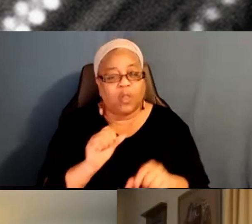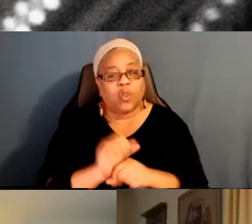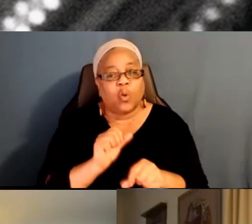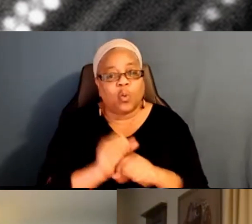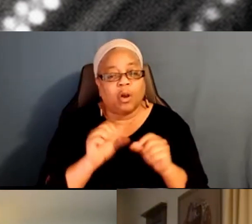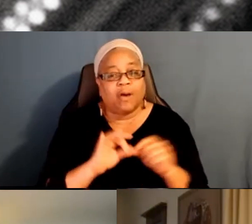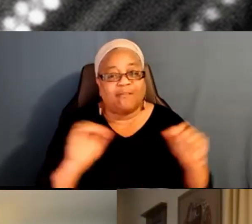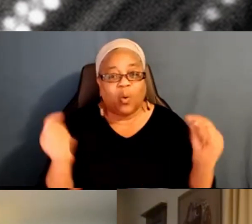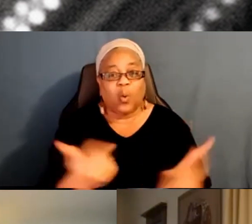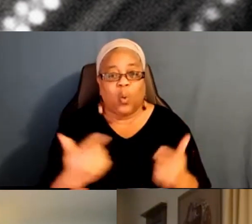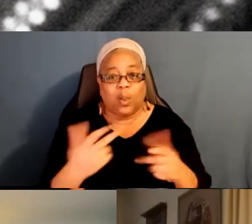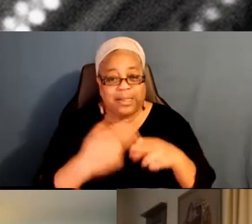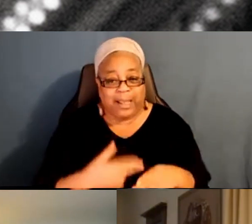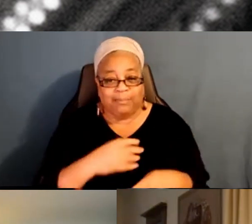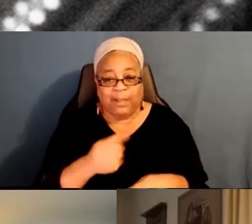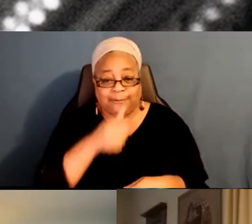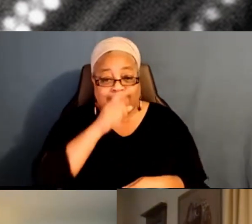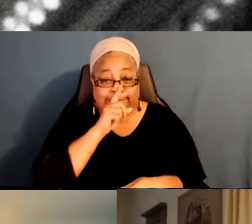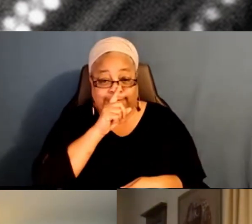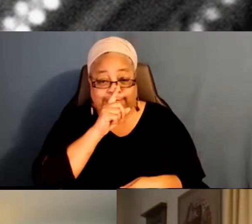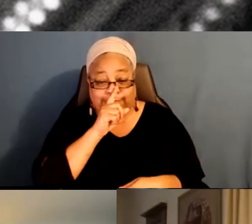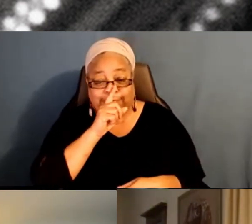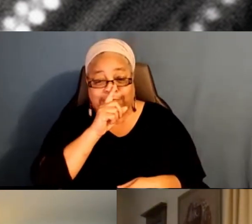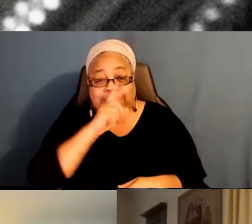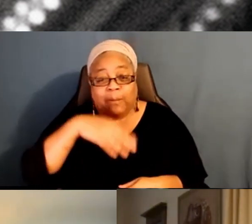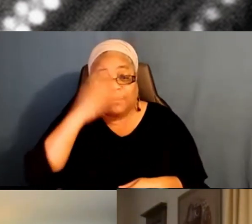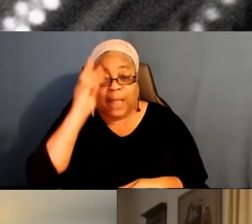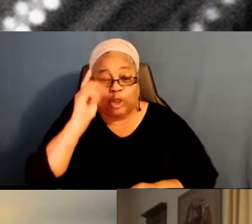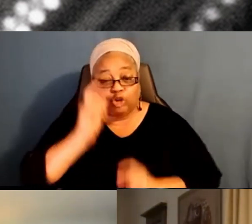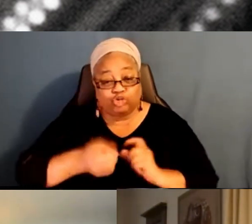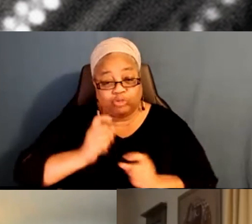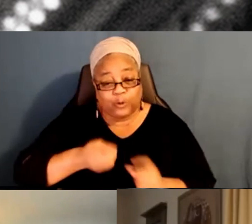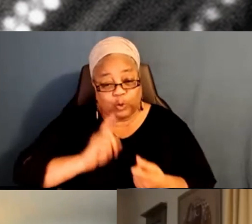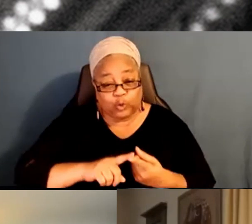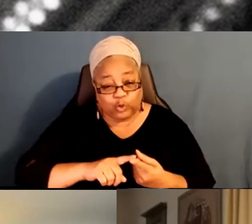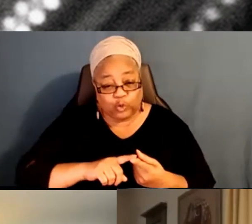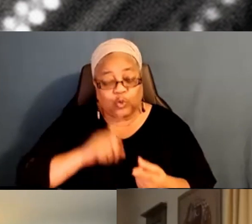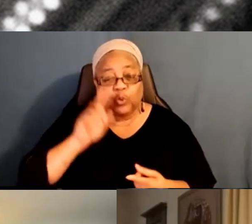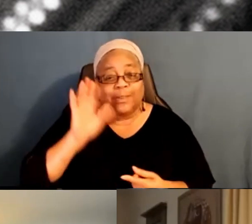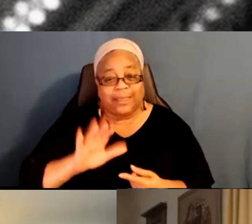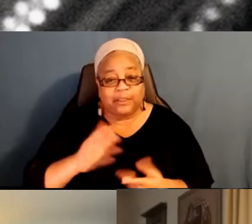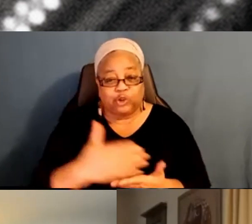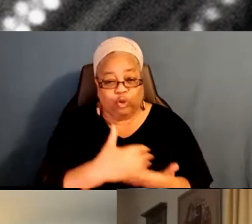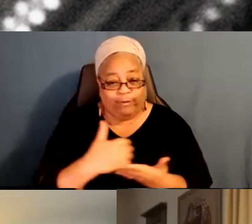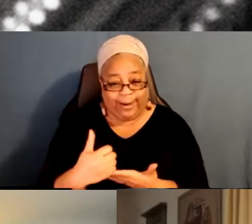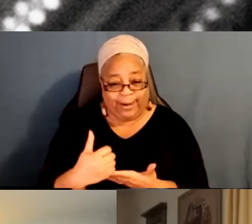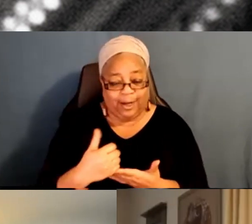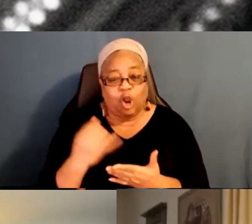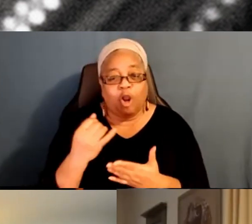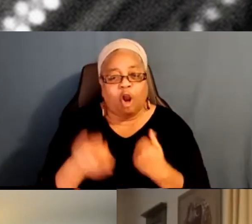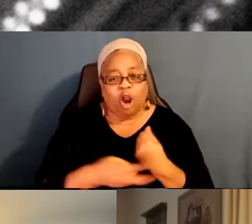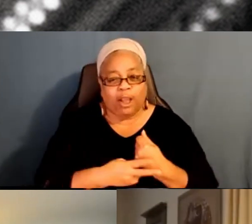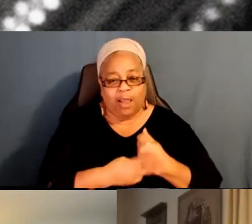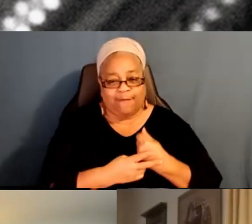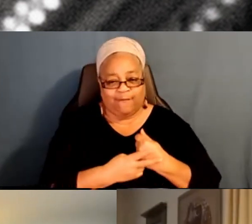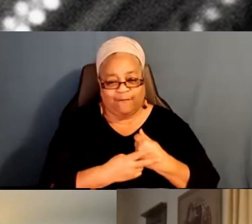the named and unnamed Black contributors to his curated archive, and